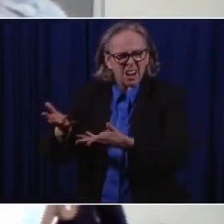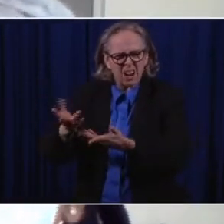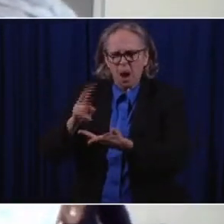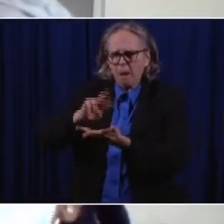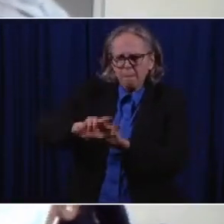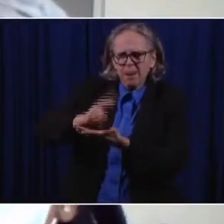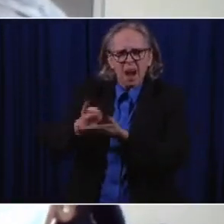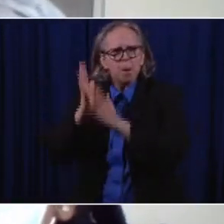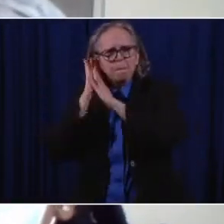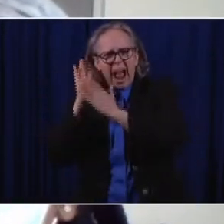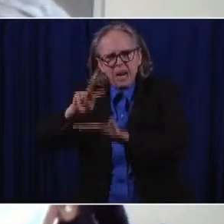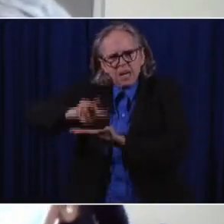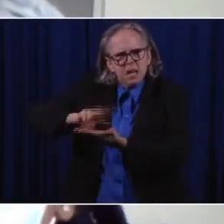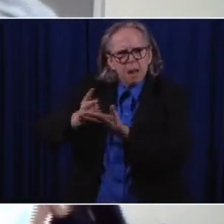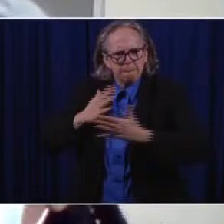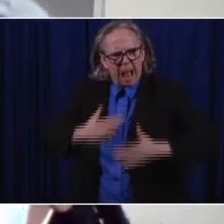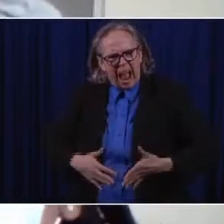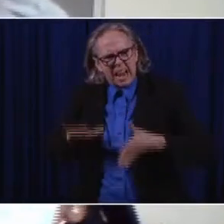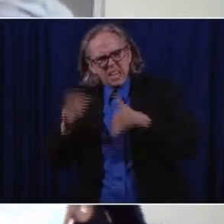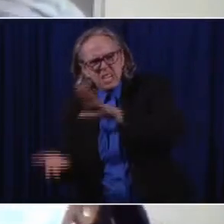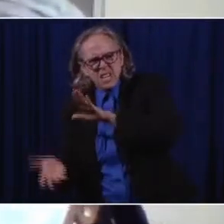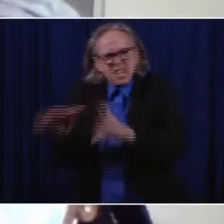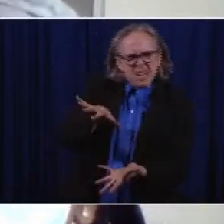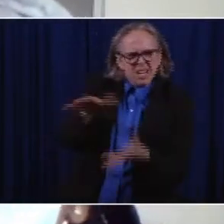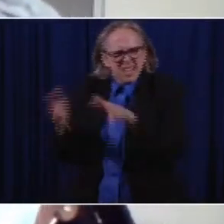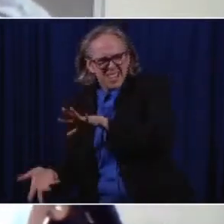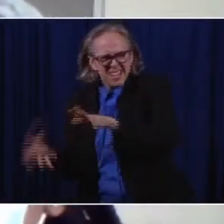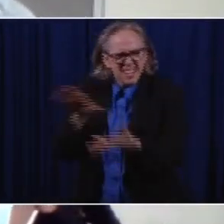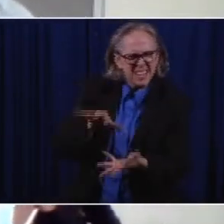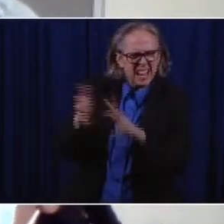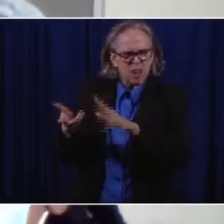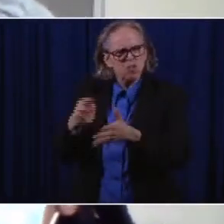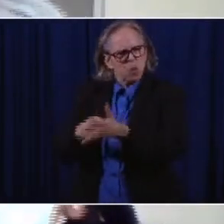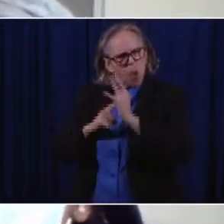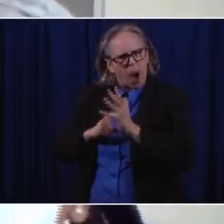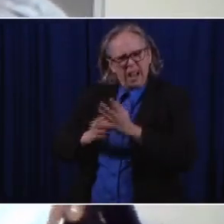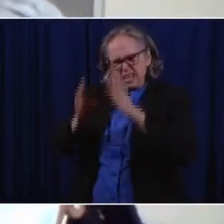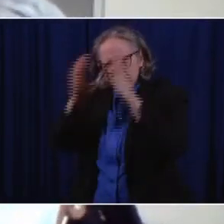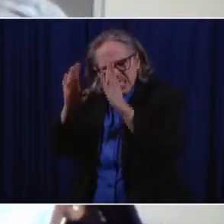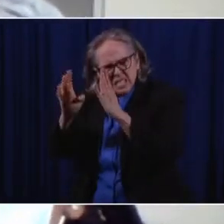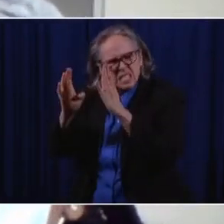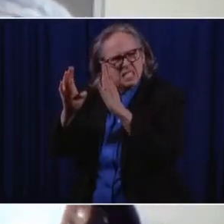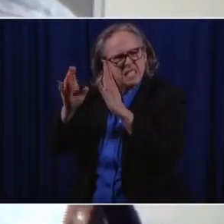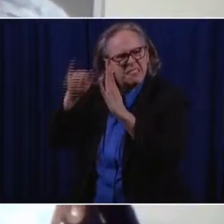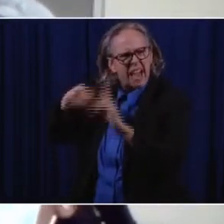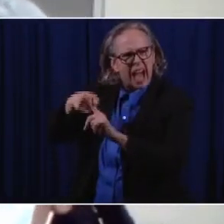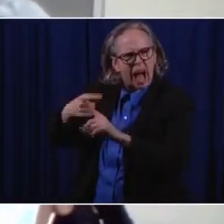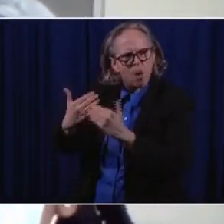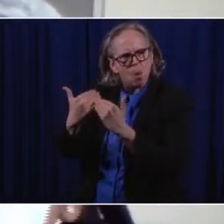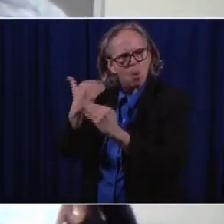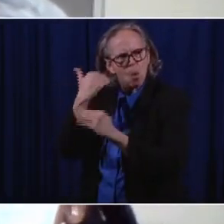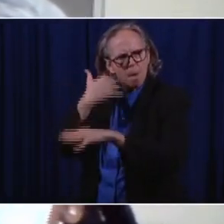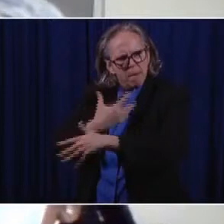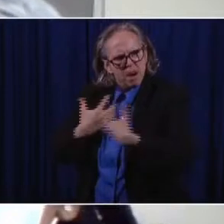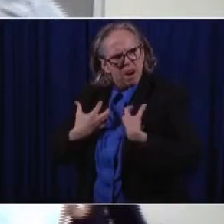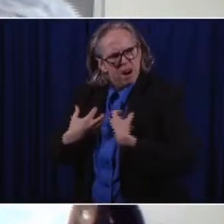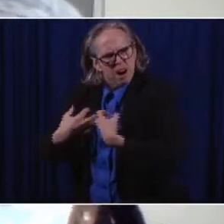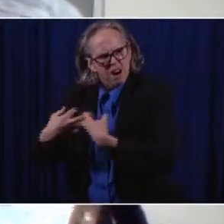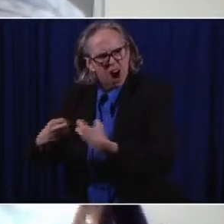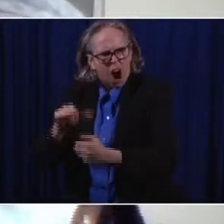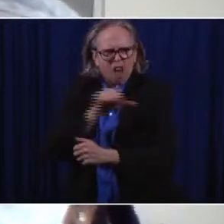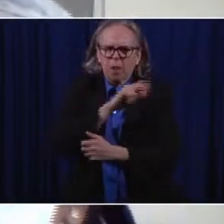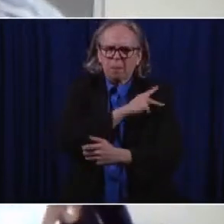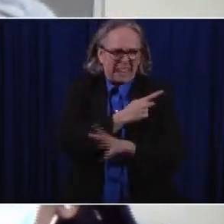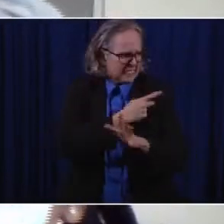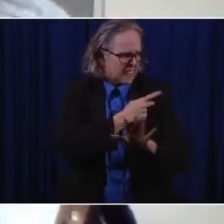all this other high critical things, and we can't just take care of everybody and everybody's needs